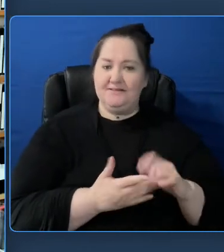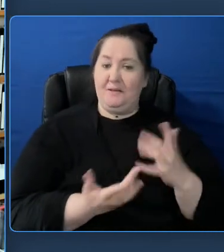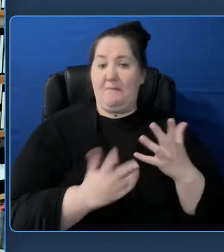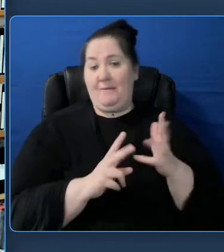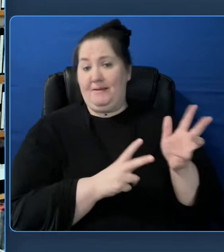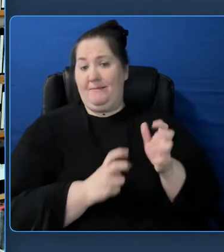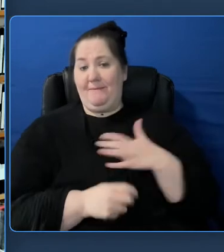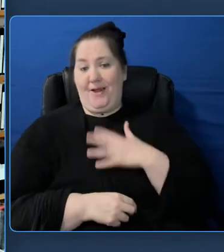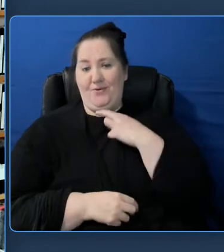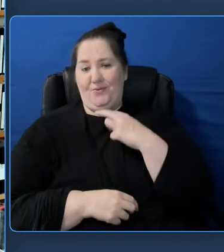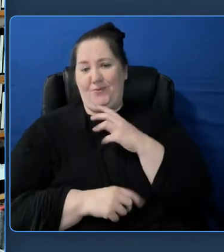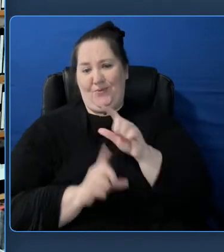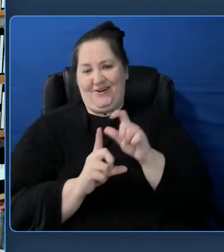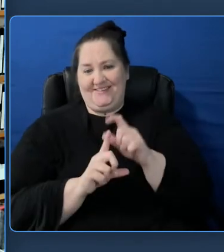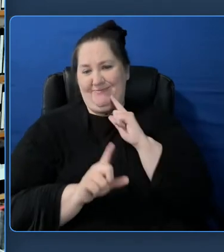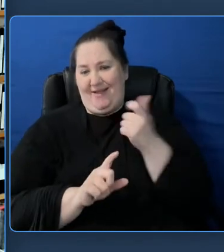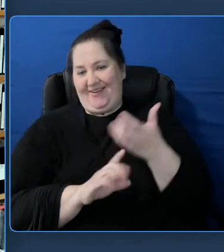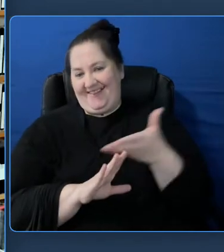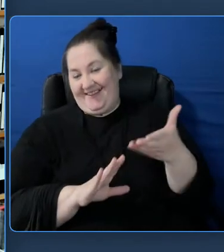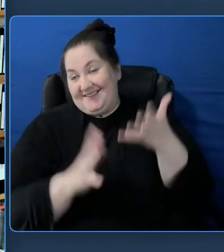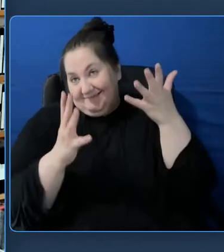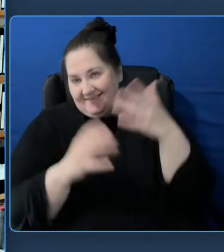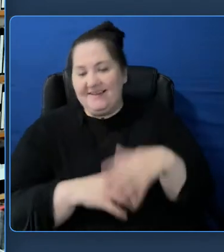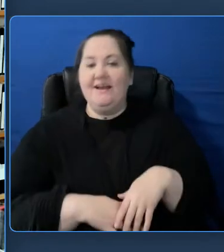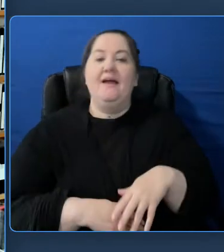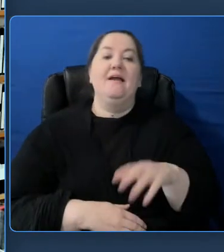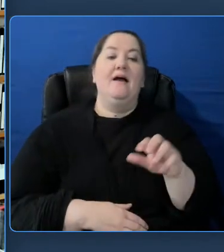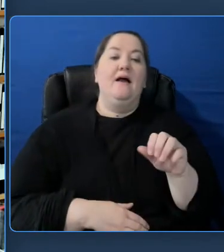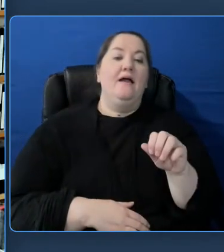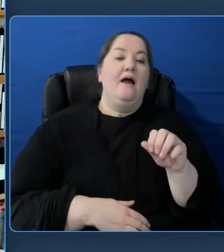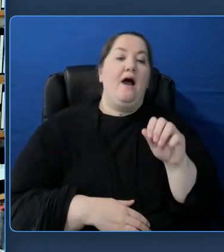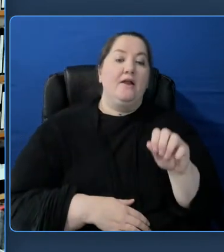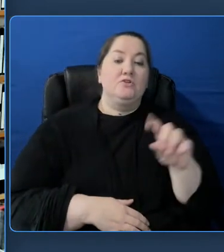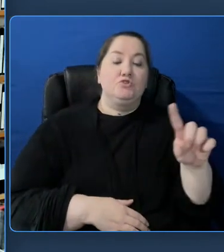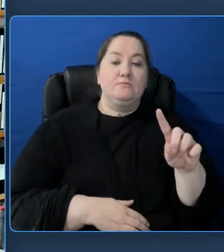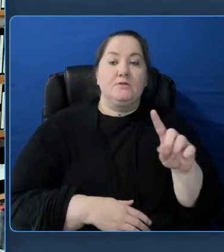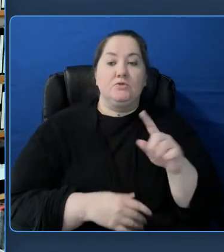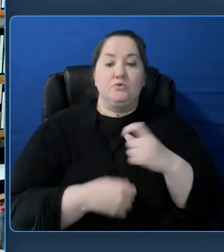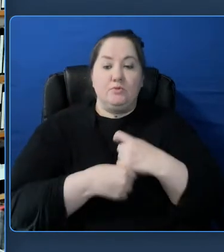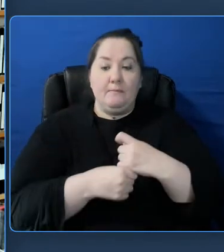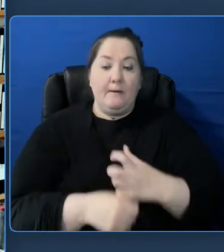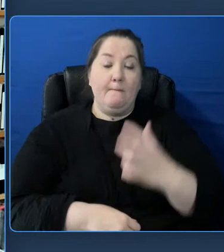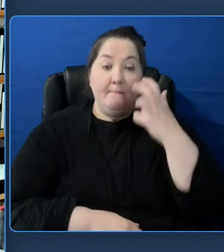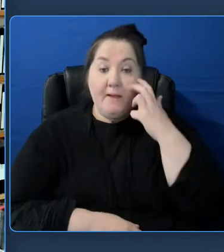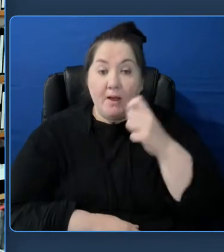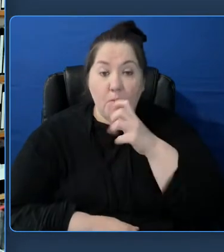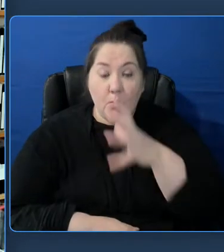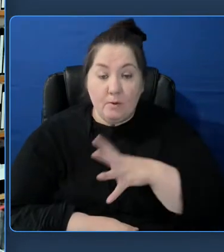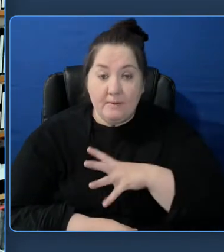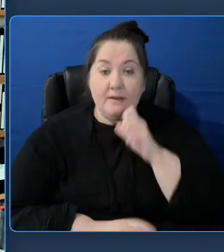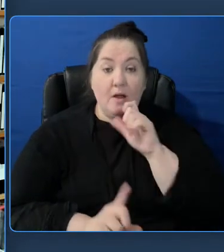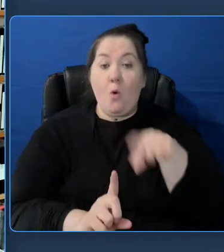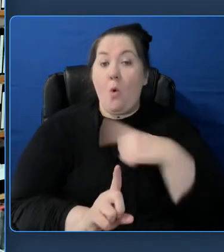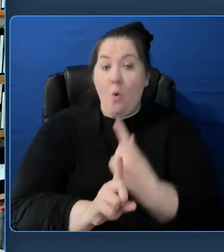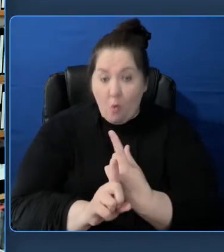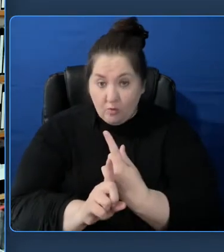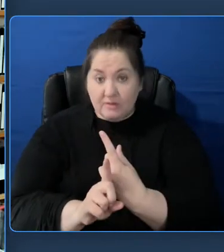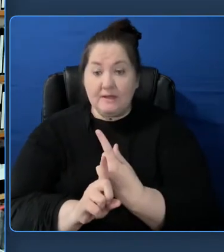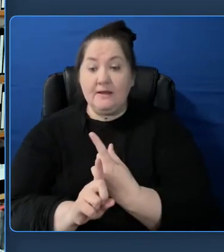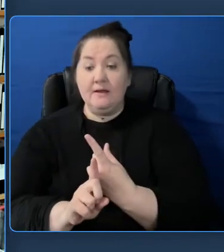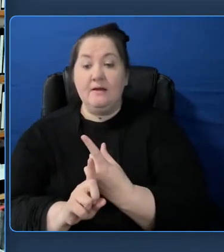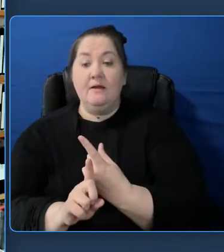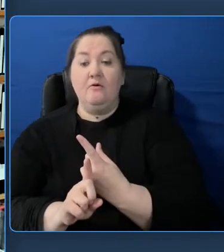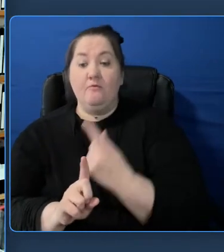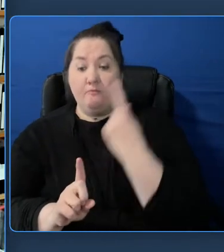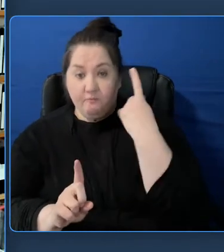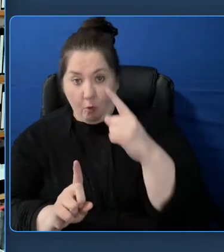that audio description was created by a blind woman. It is not just for people who are blind, it's by people who